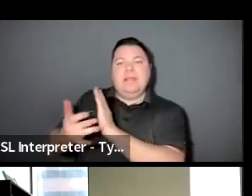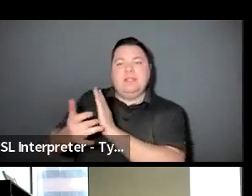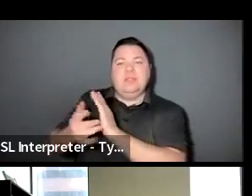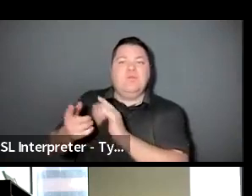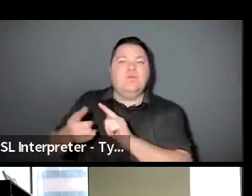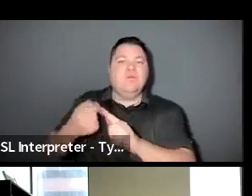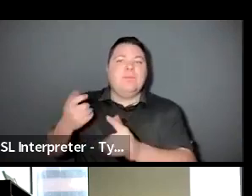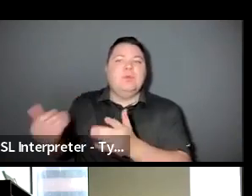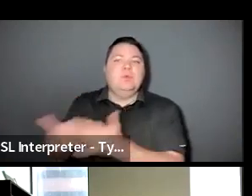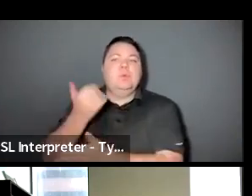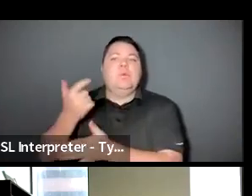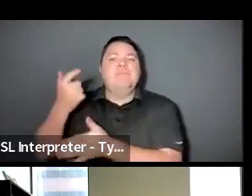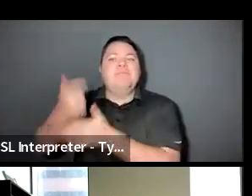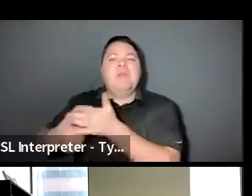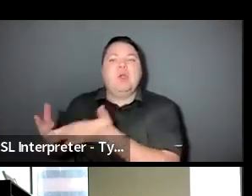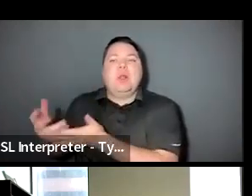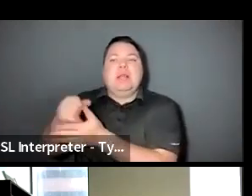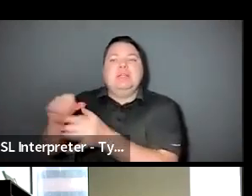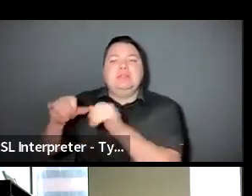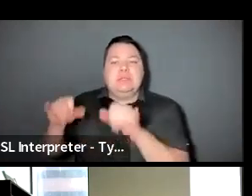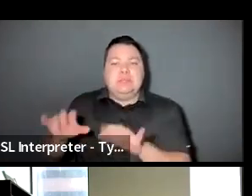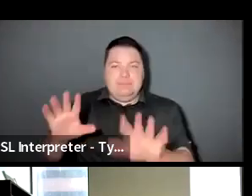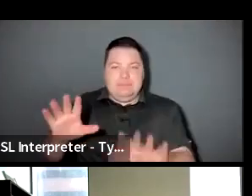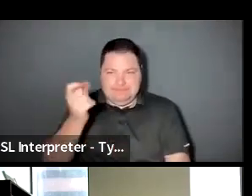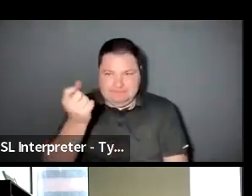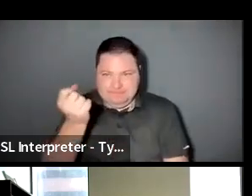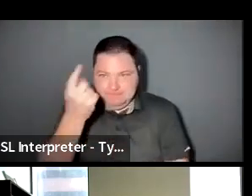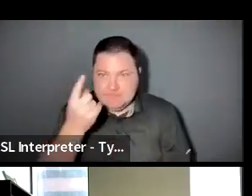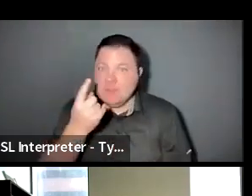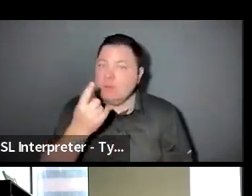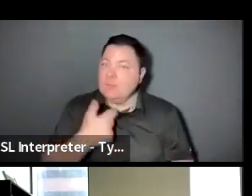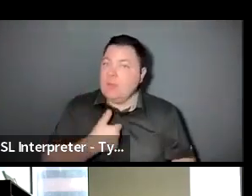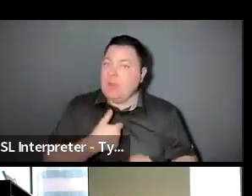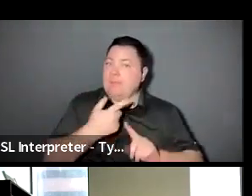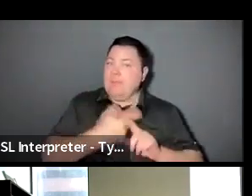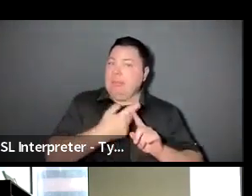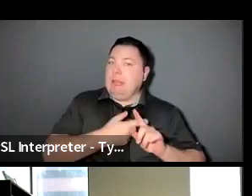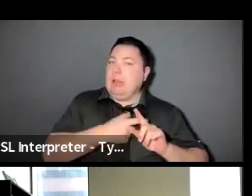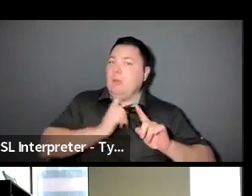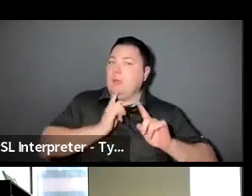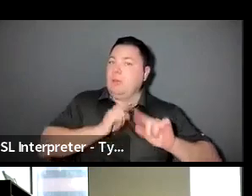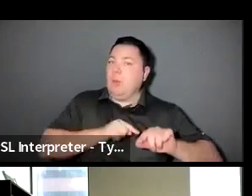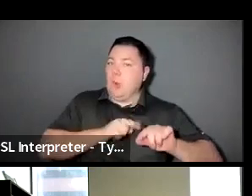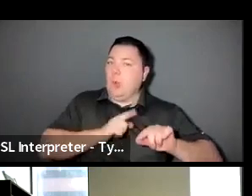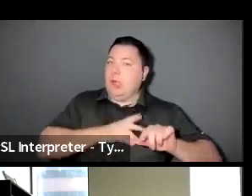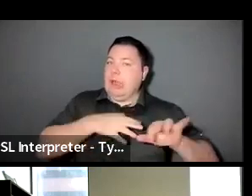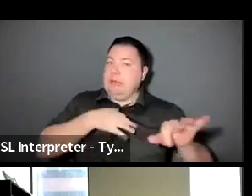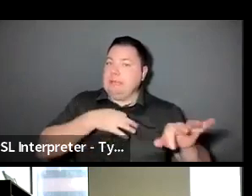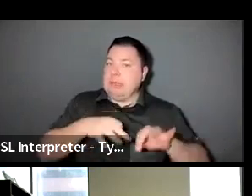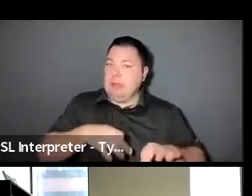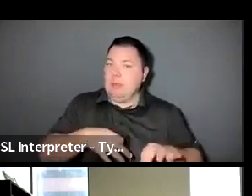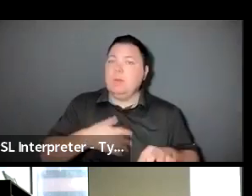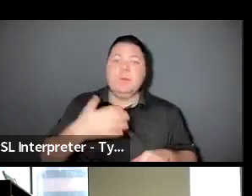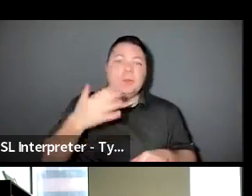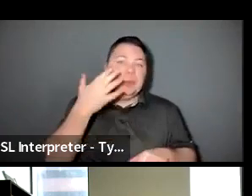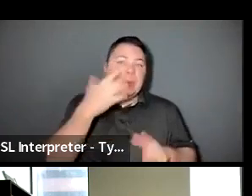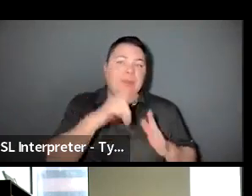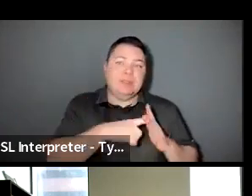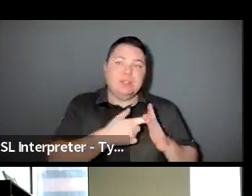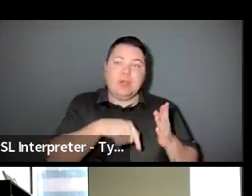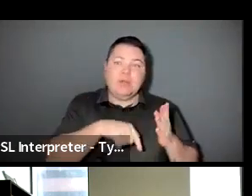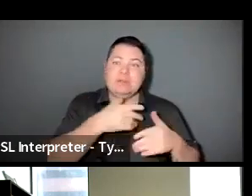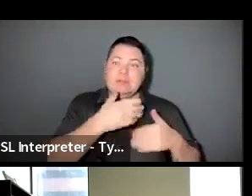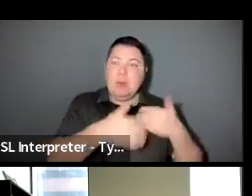system. But as I explained in my monthly review, what we knew at the very start of this